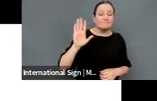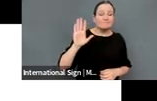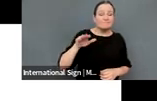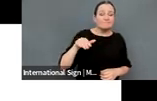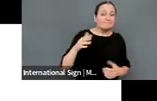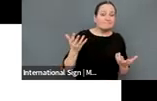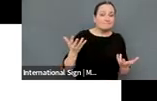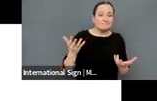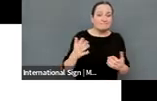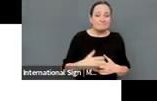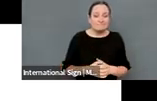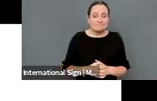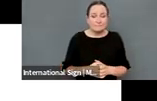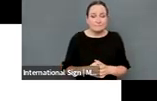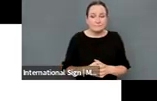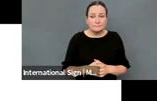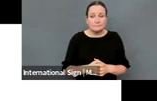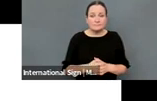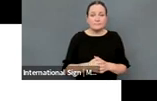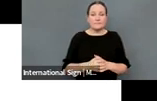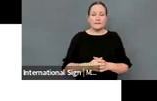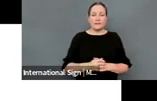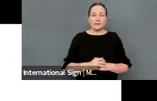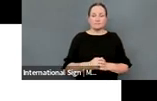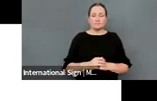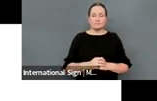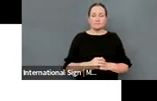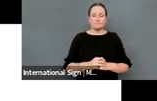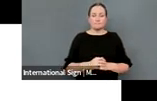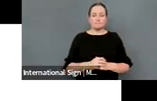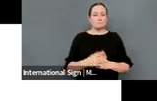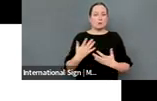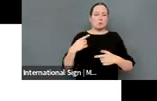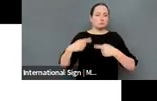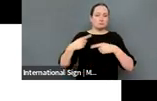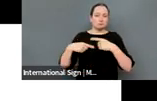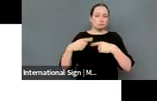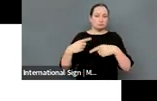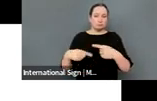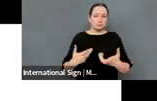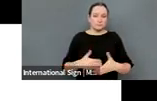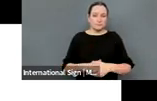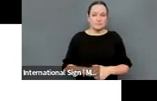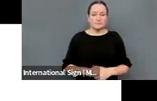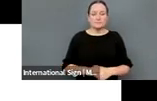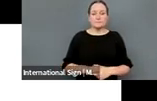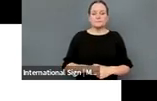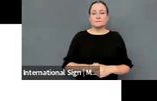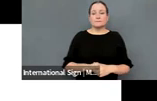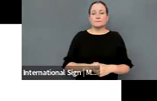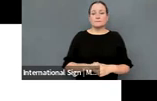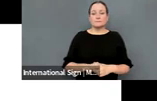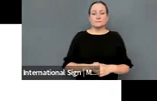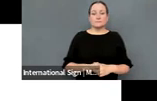a substantial gender gaps in social protection. First, the coverage gap.